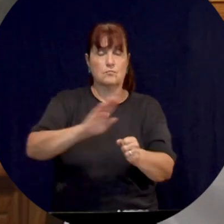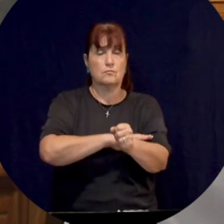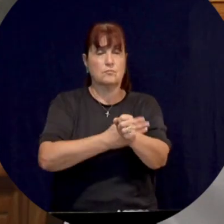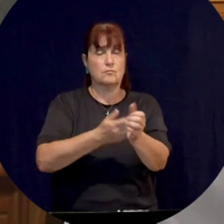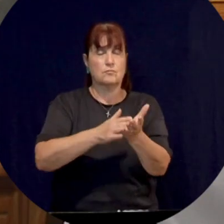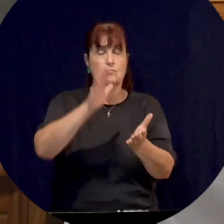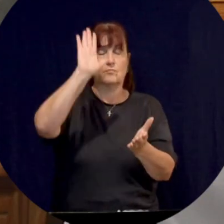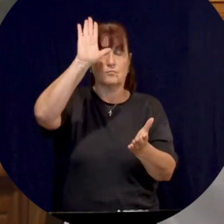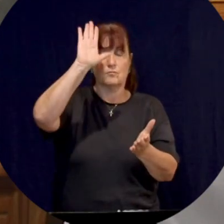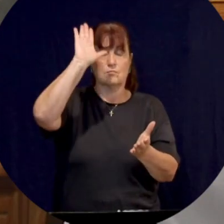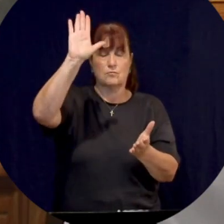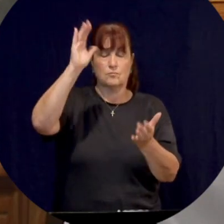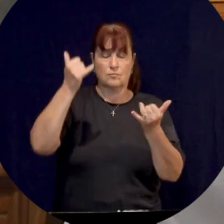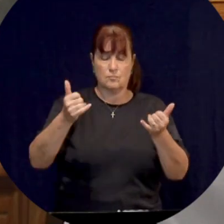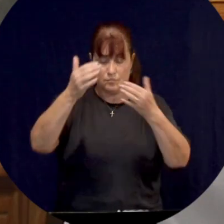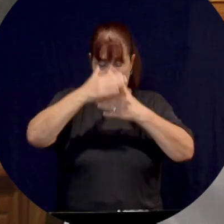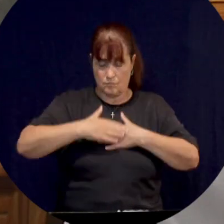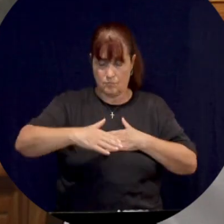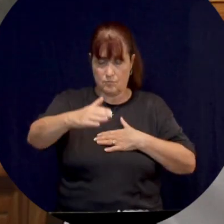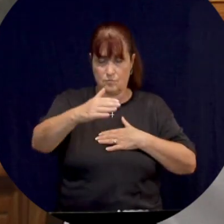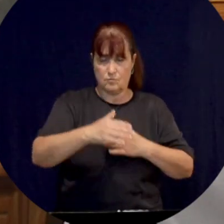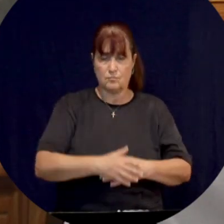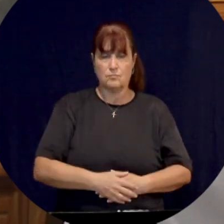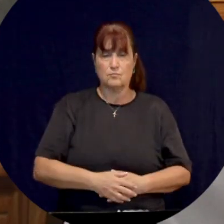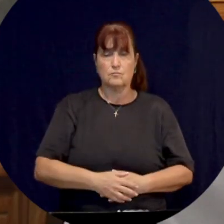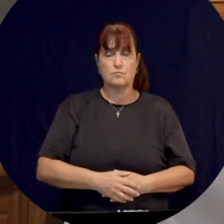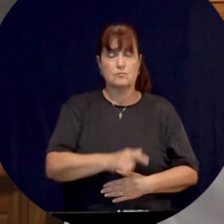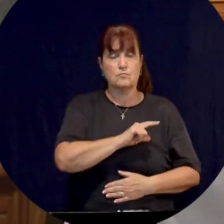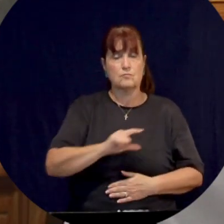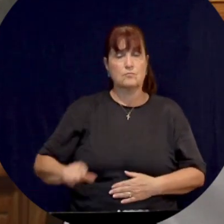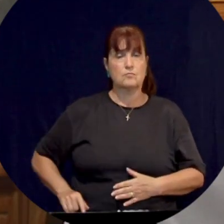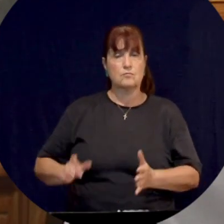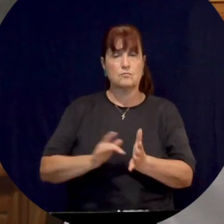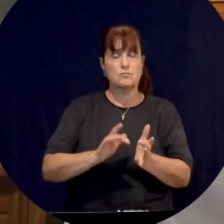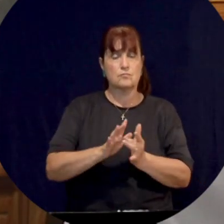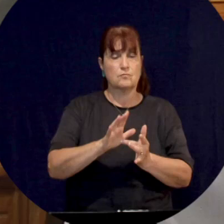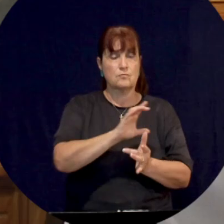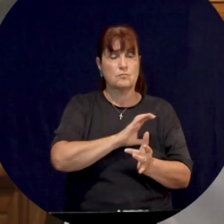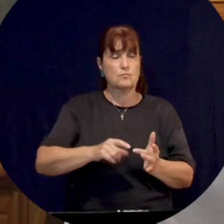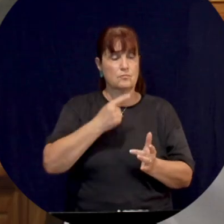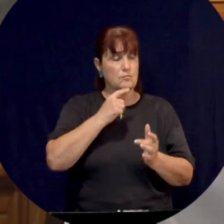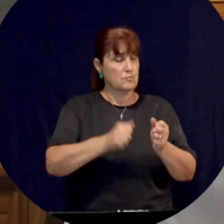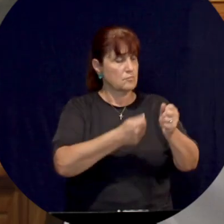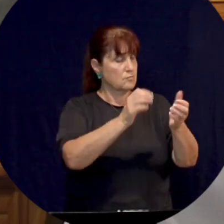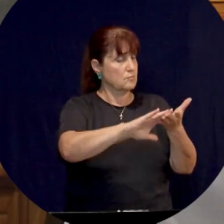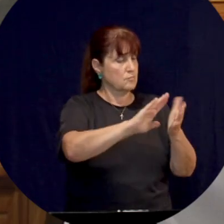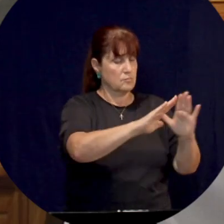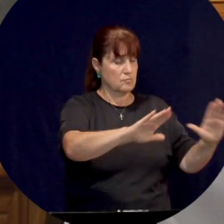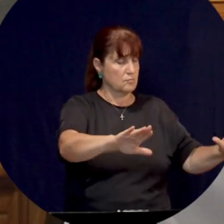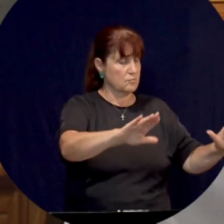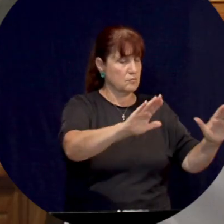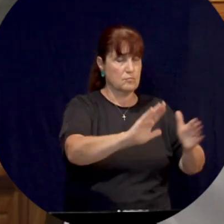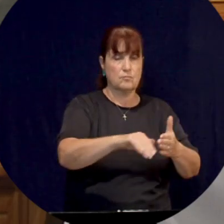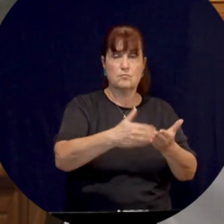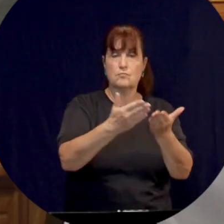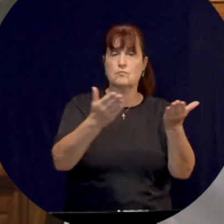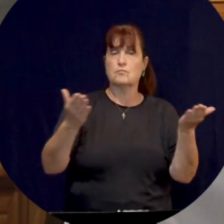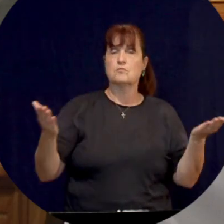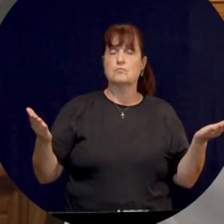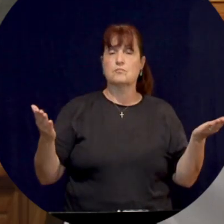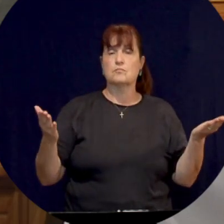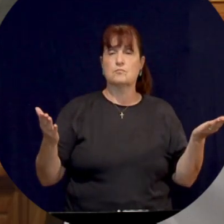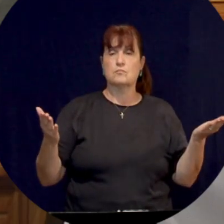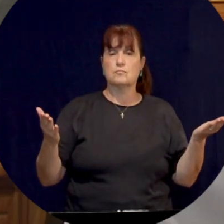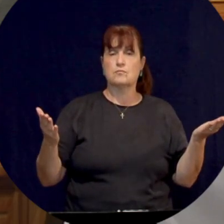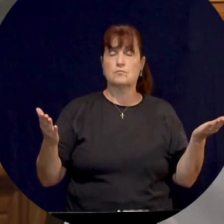the power, and the glory are yours, now and forever. Lord Jesus Christ, you said to your apostles, Peace I